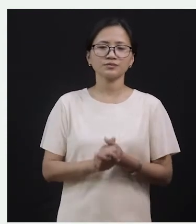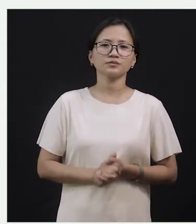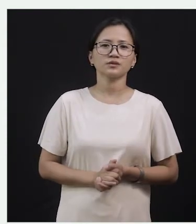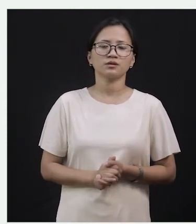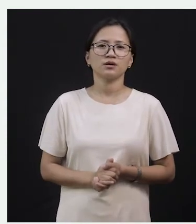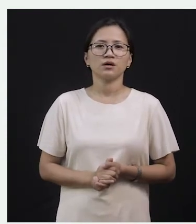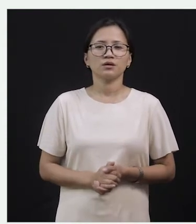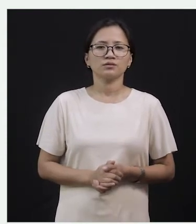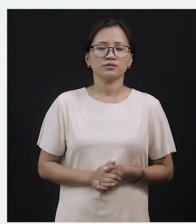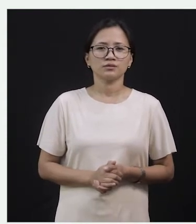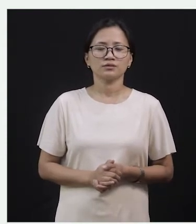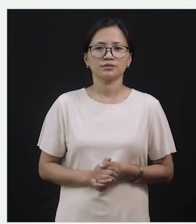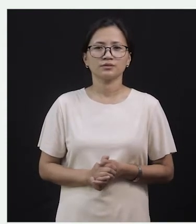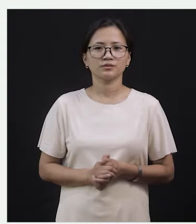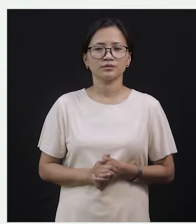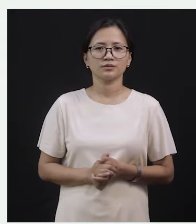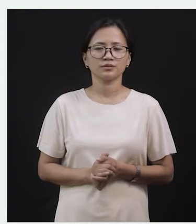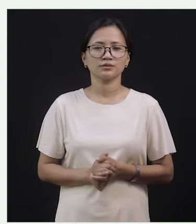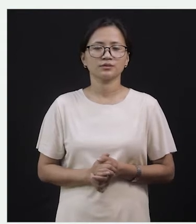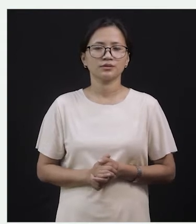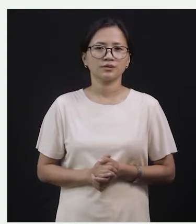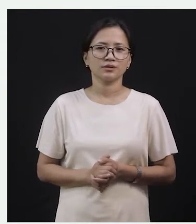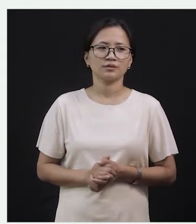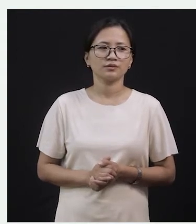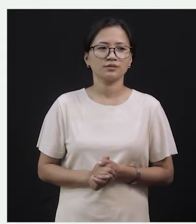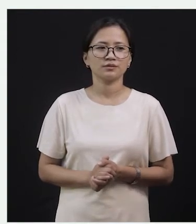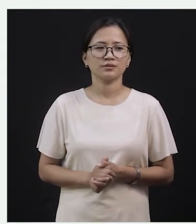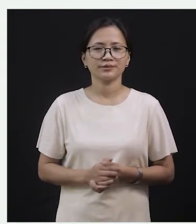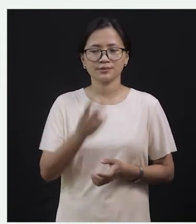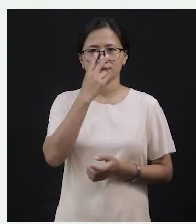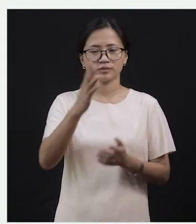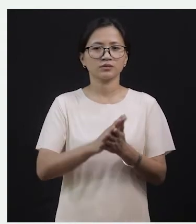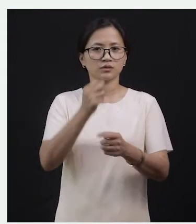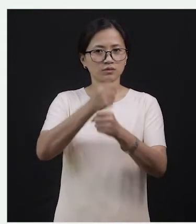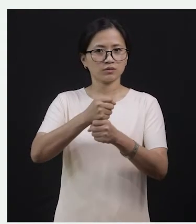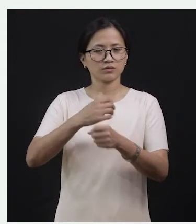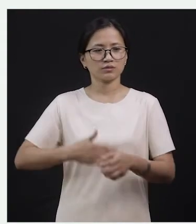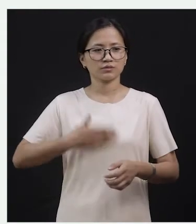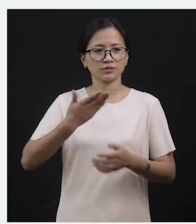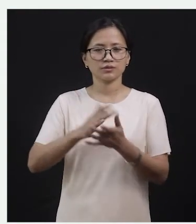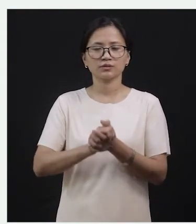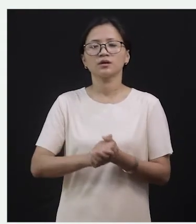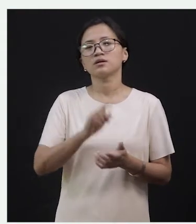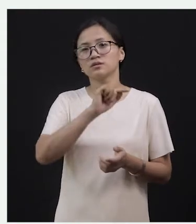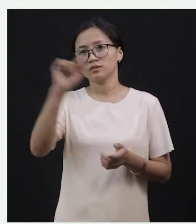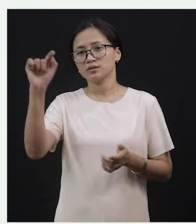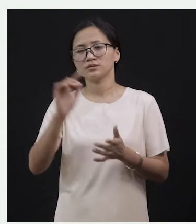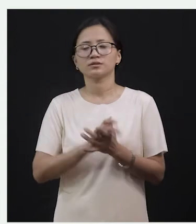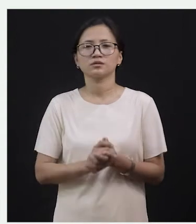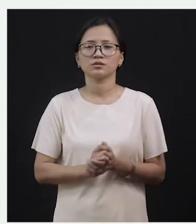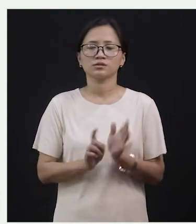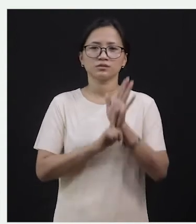the very cold areas of the earth. Now, can you see the green line in the middle? So